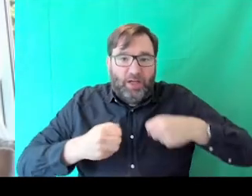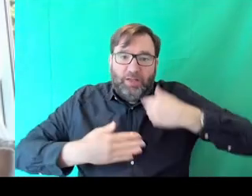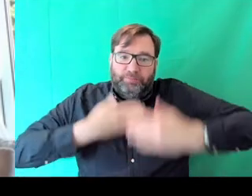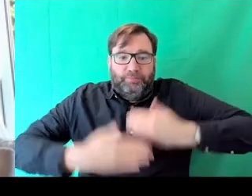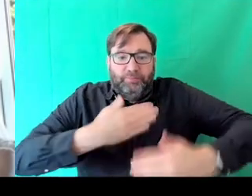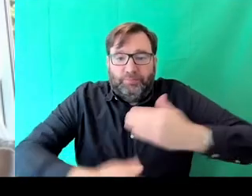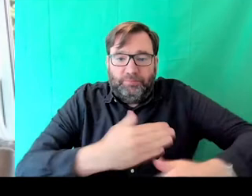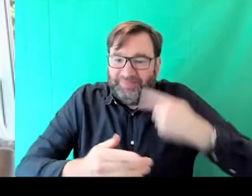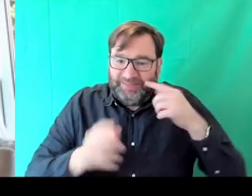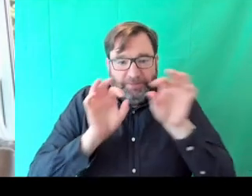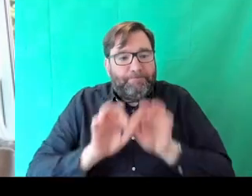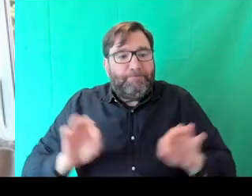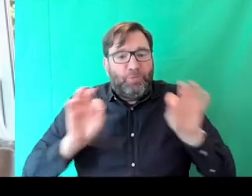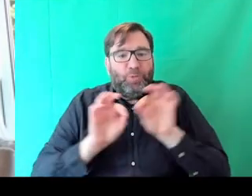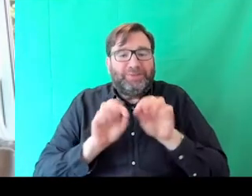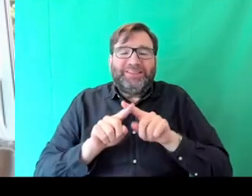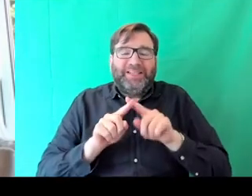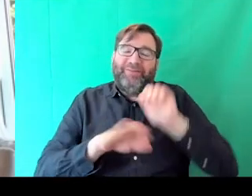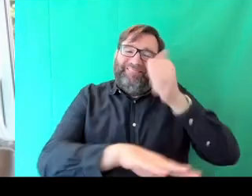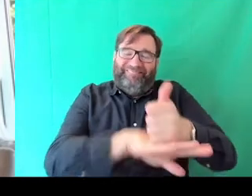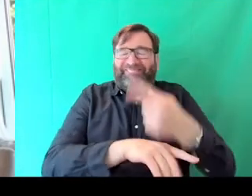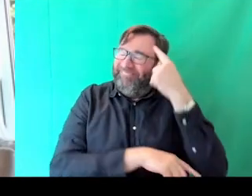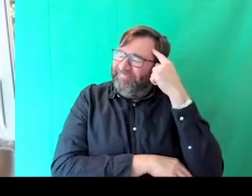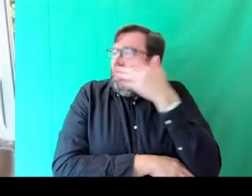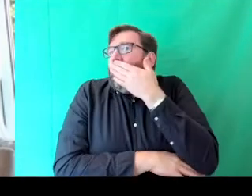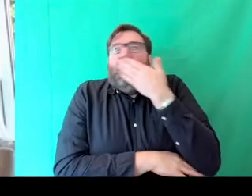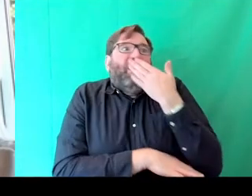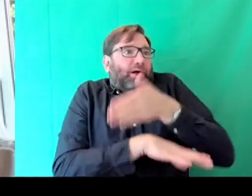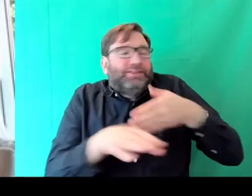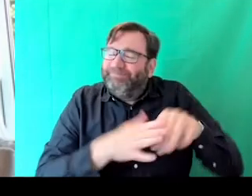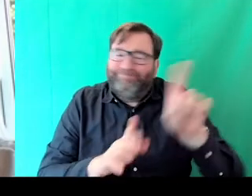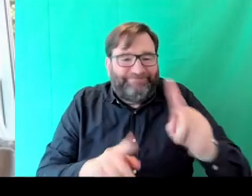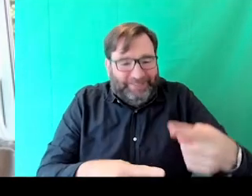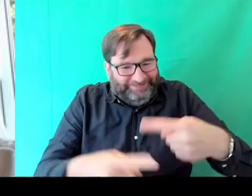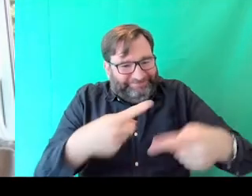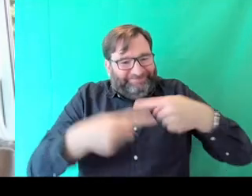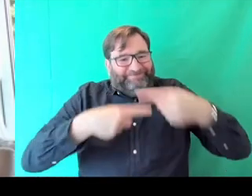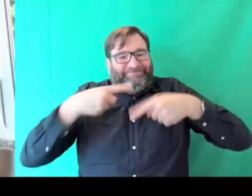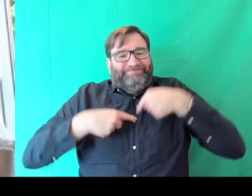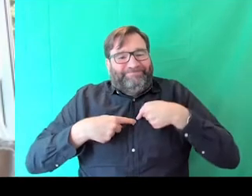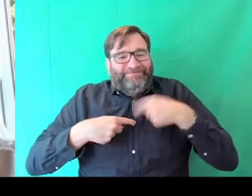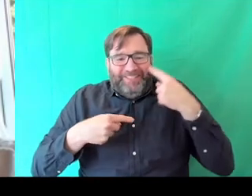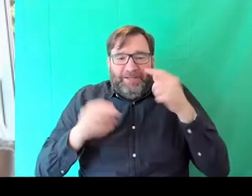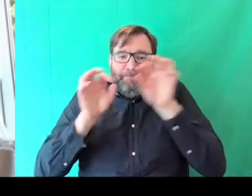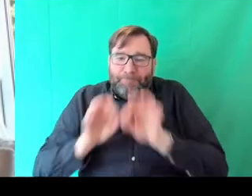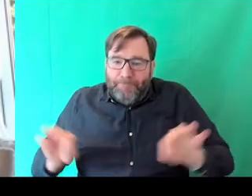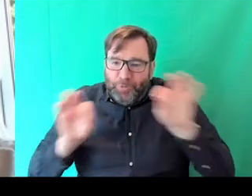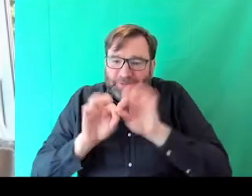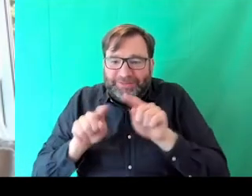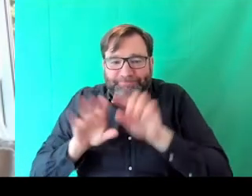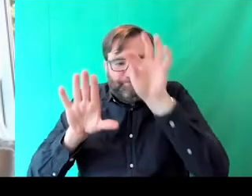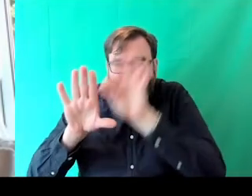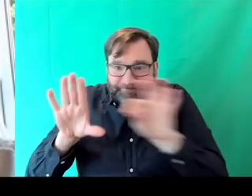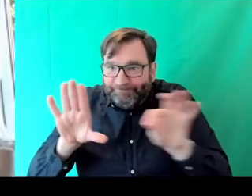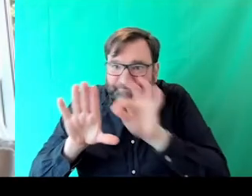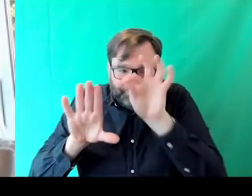accessibility box? We need to have that at the beginning, you know, from actual concept of the idea to making sure that there's people in the room with